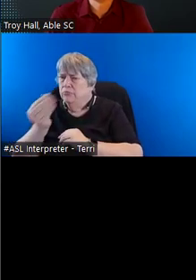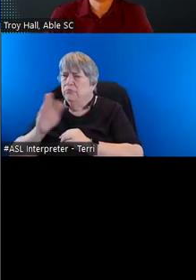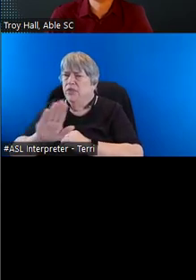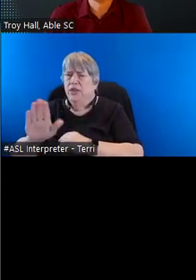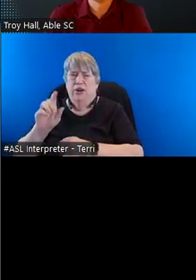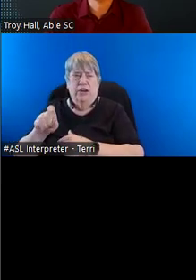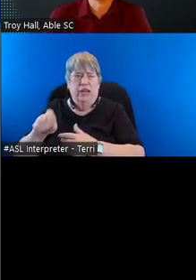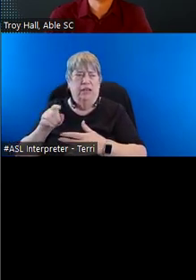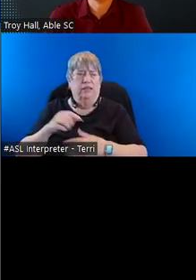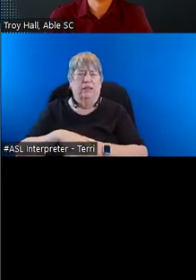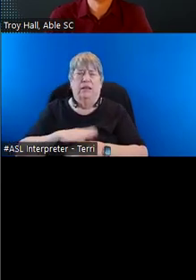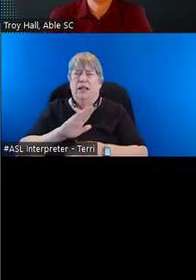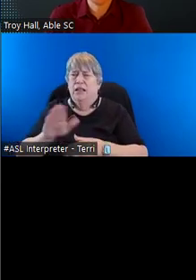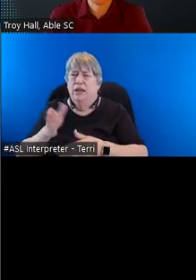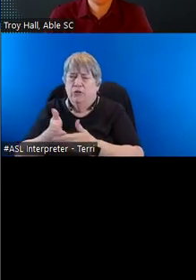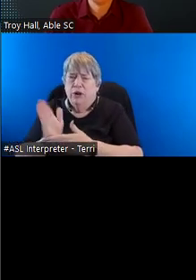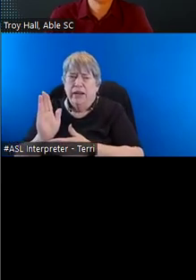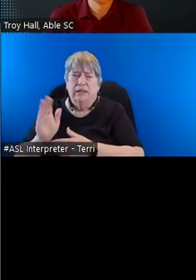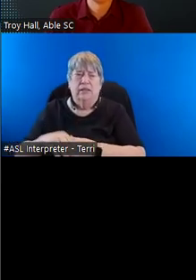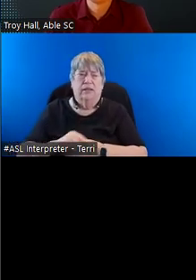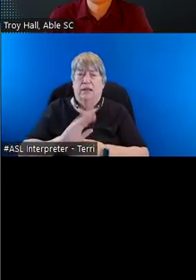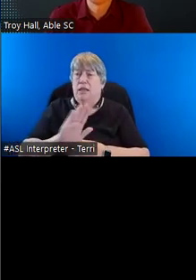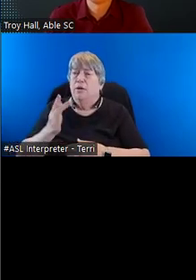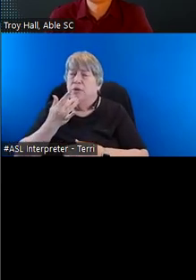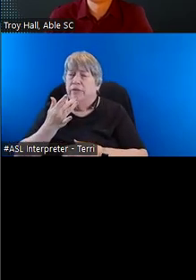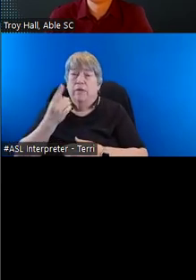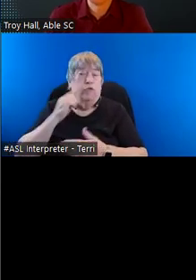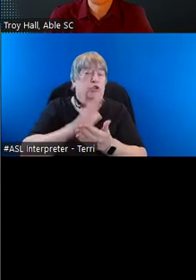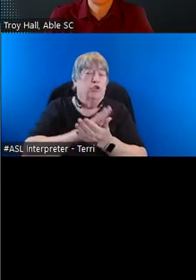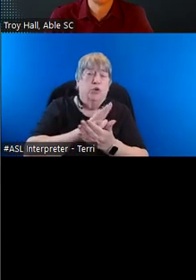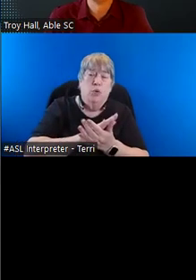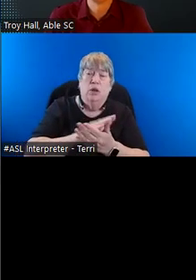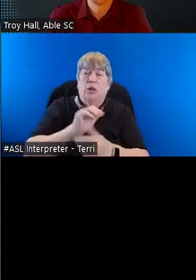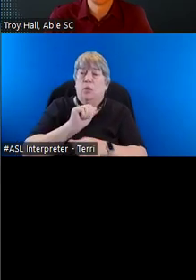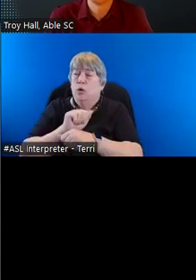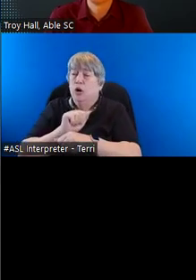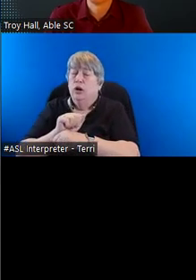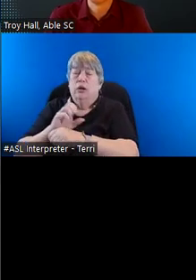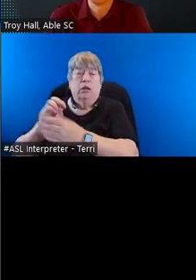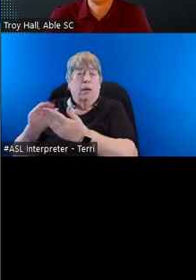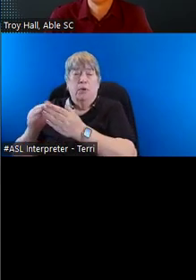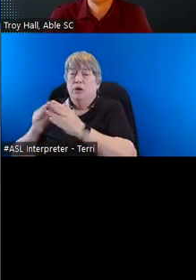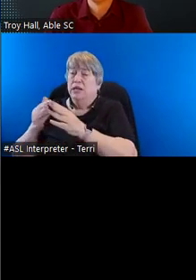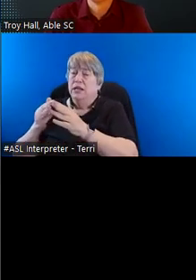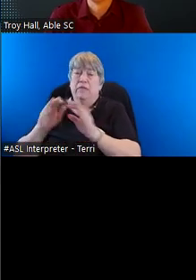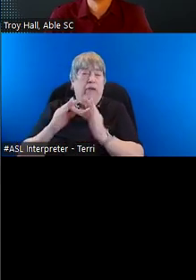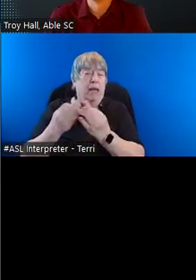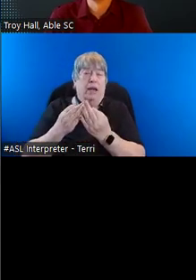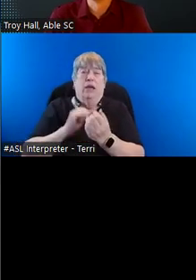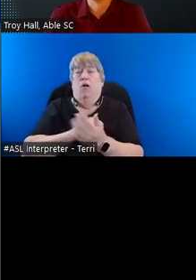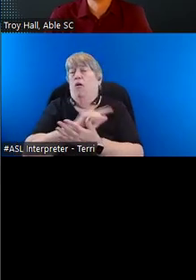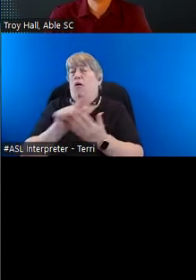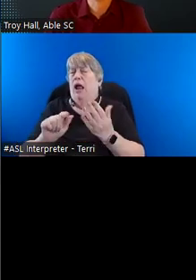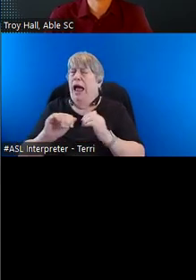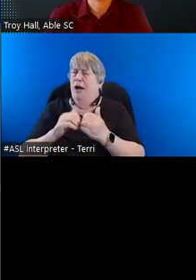their preferences, and that's in schools, that's in work settings, that's also in the community and within their families, right?